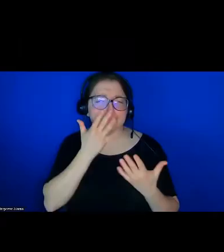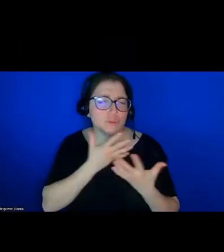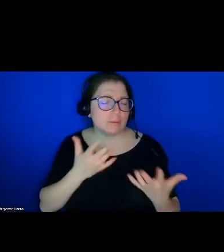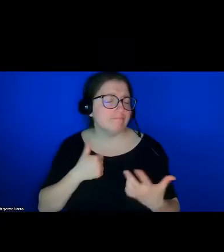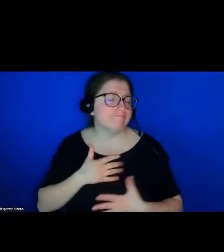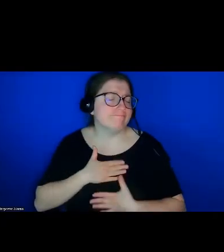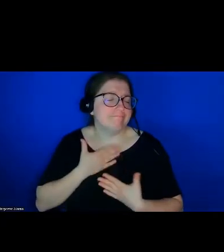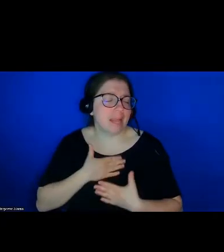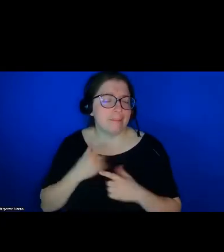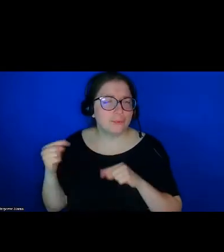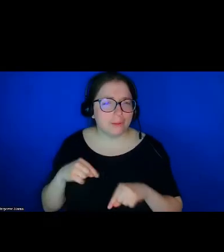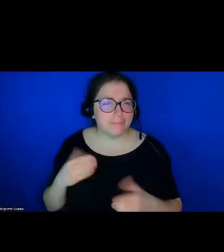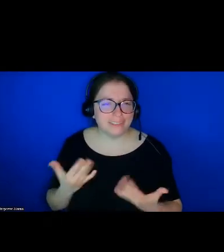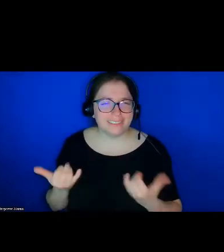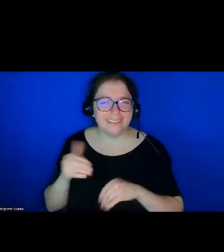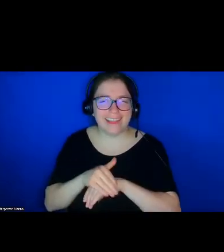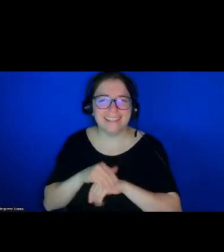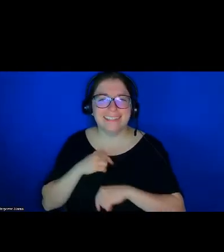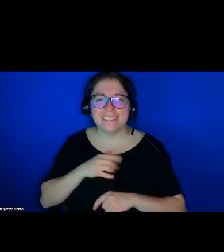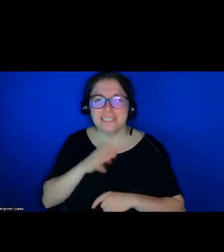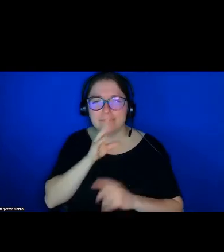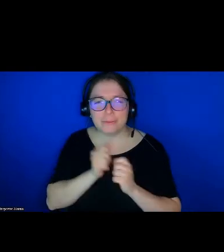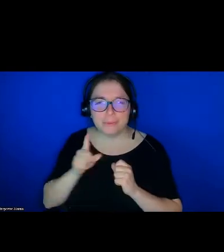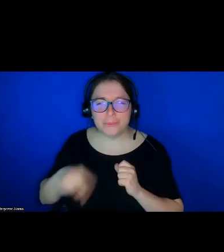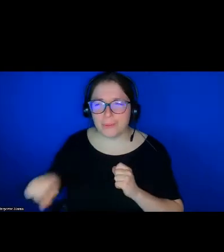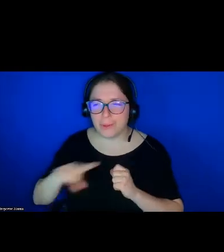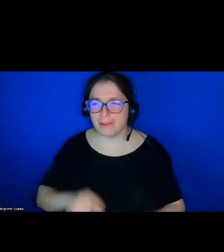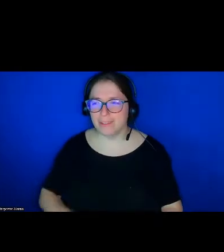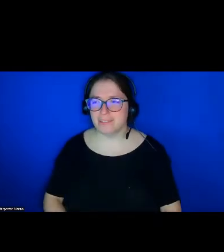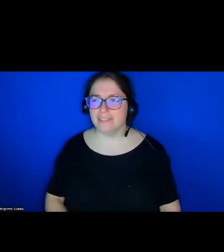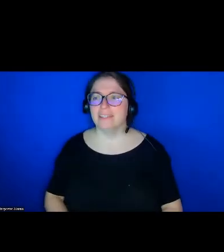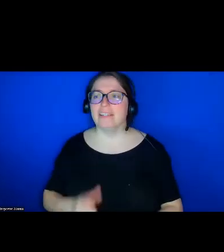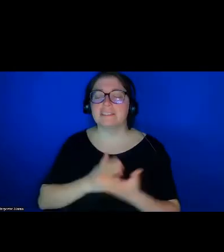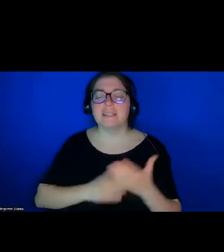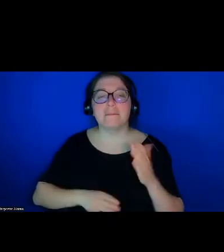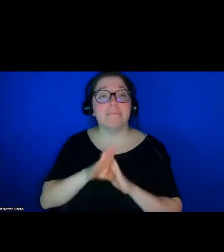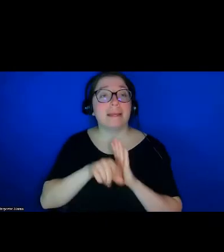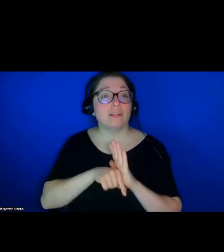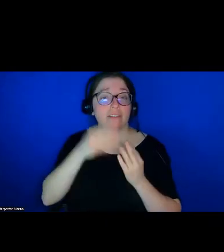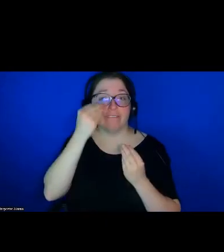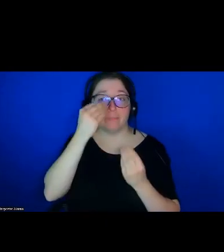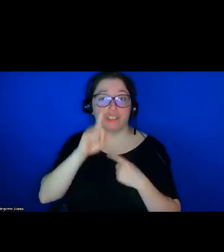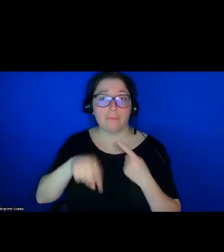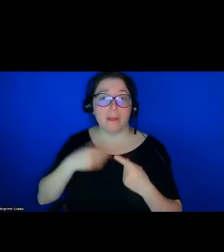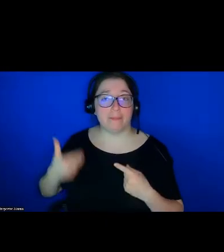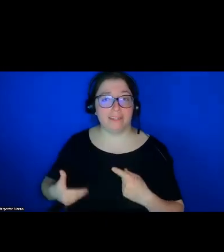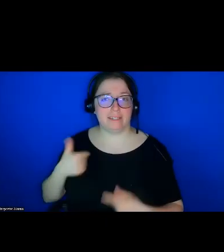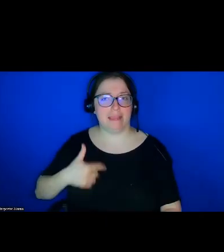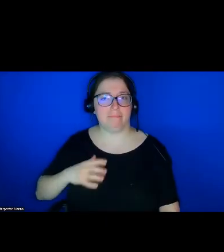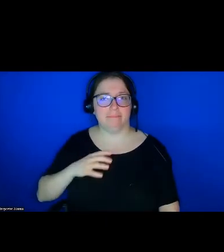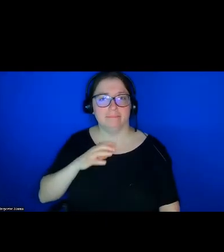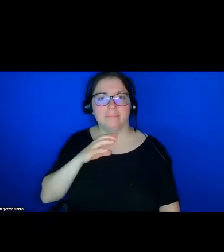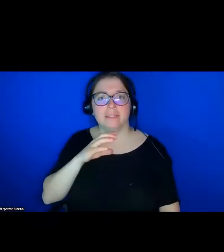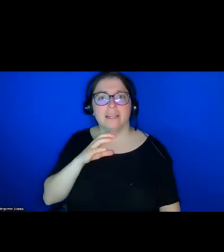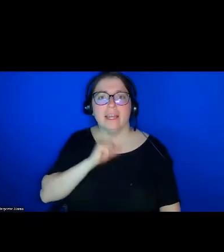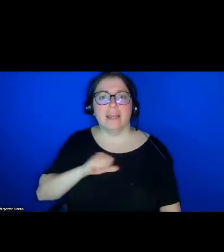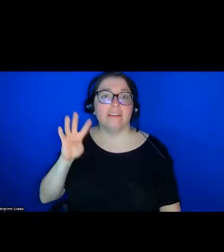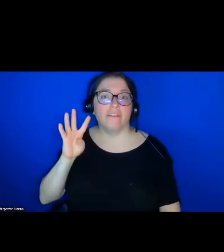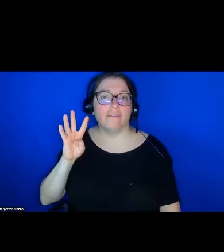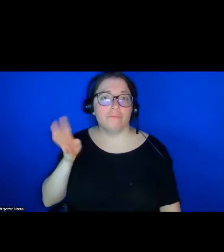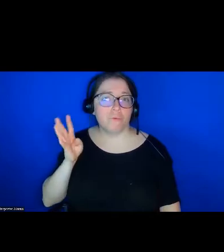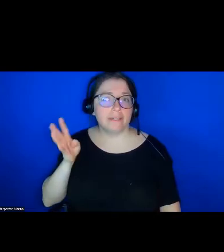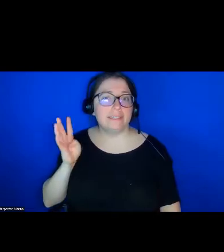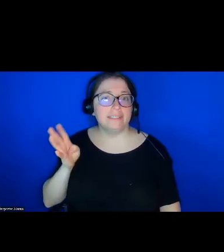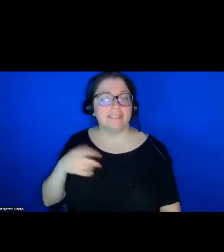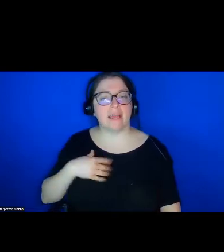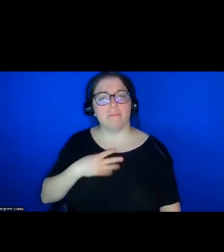tonight to speak to all of you um a little bit of uh background description on me I am in my 40s I am a white woman I have